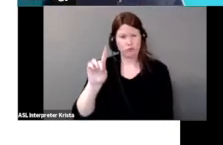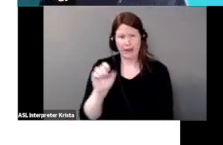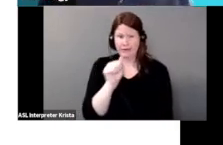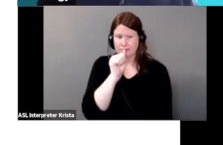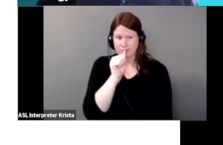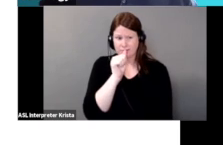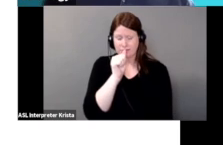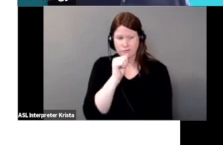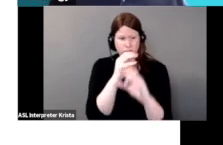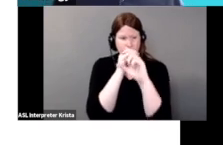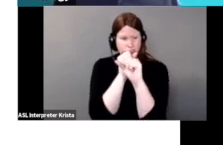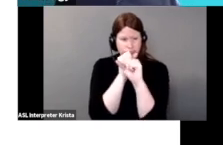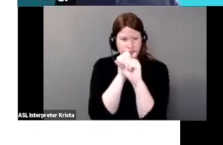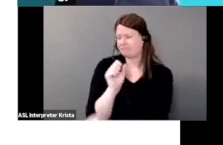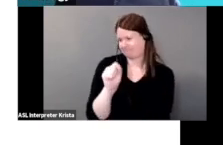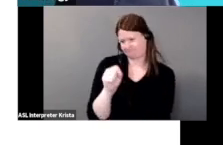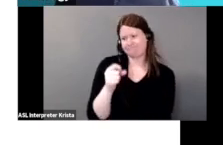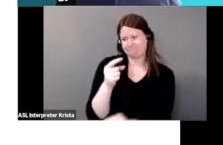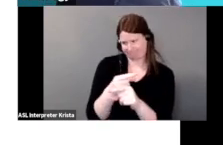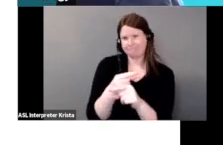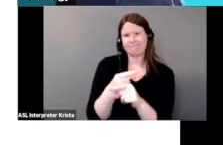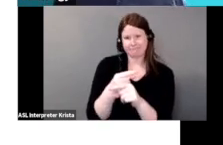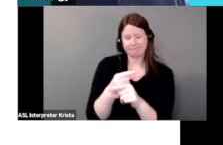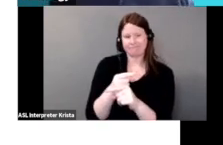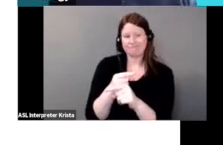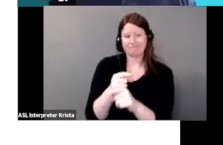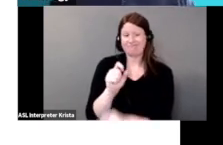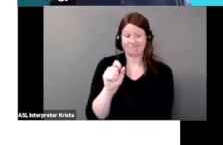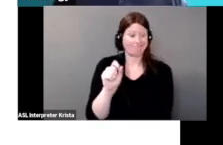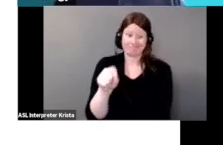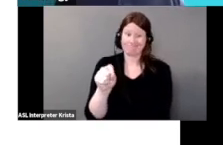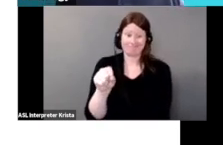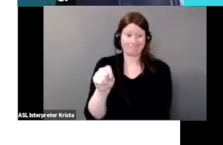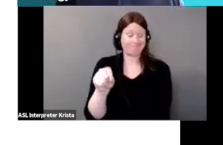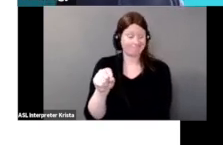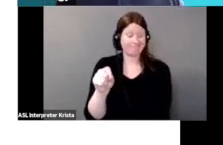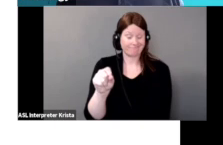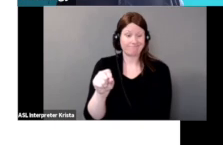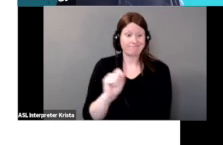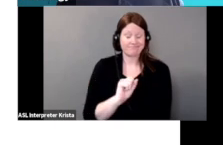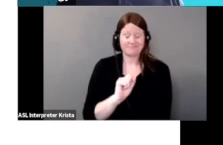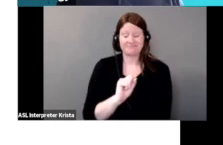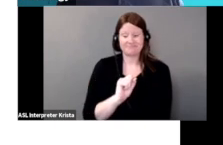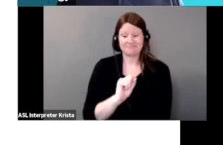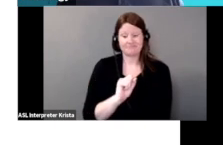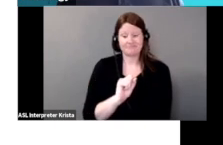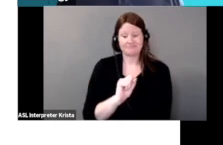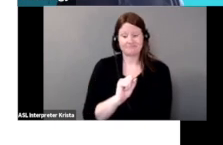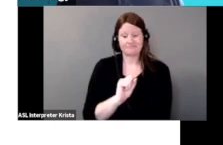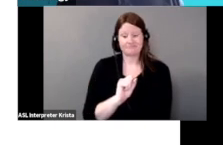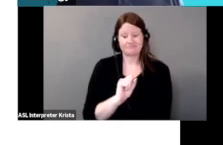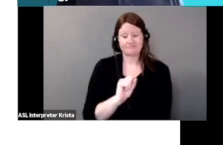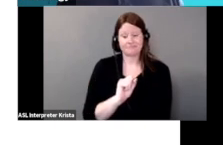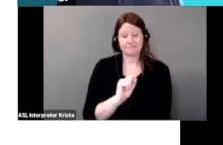Absolutely. Recipes very much can be considered a trade secret. And if you